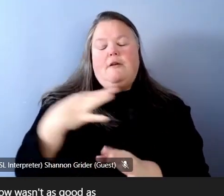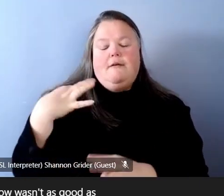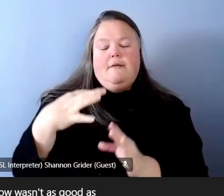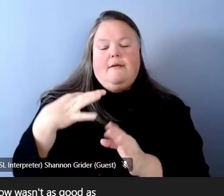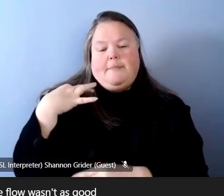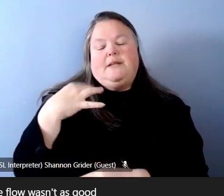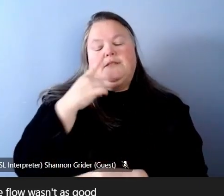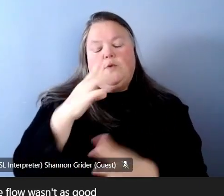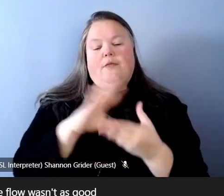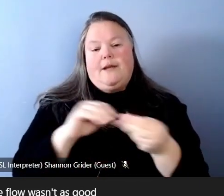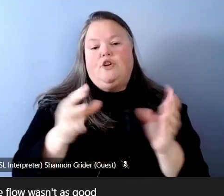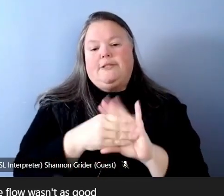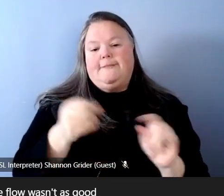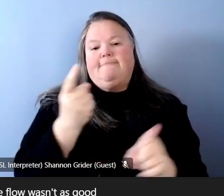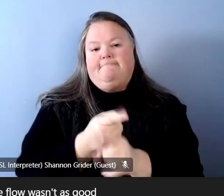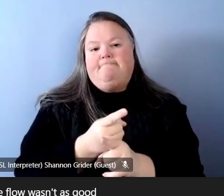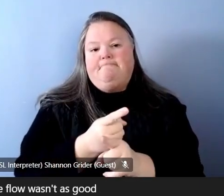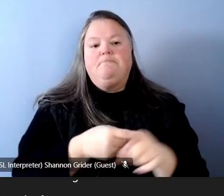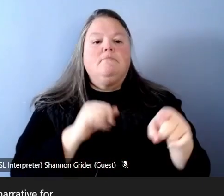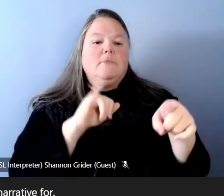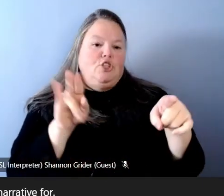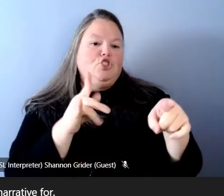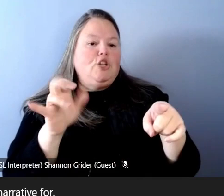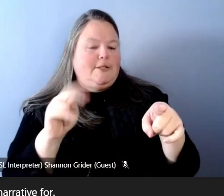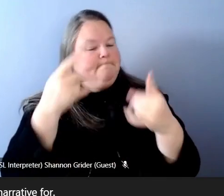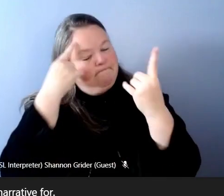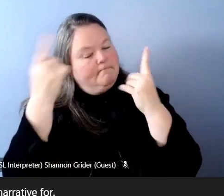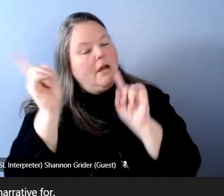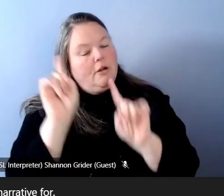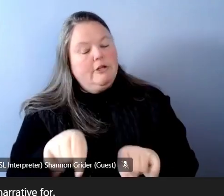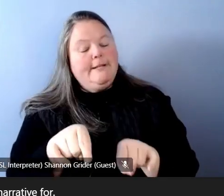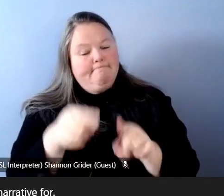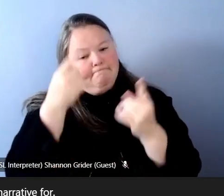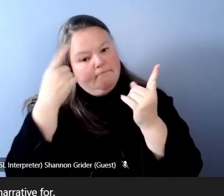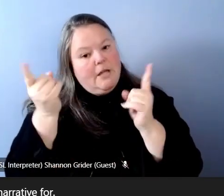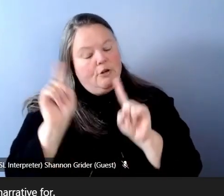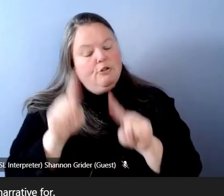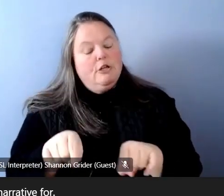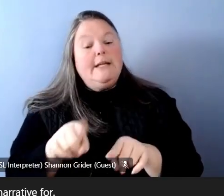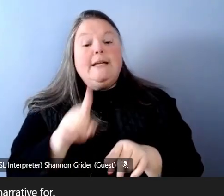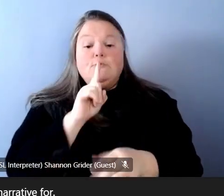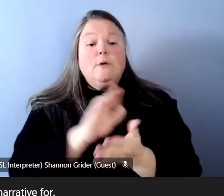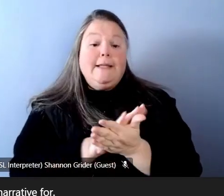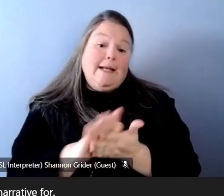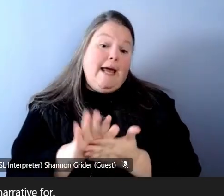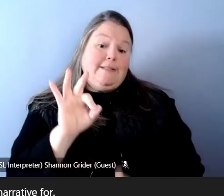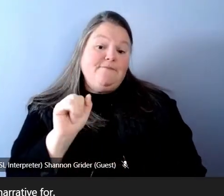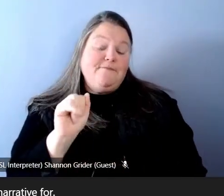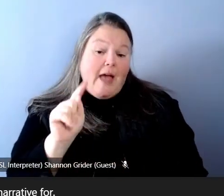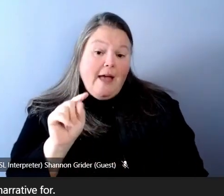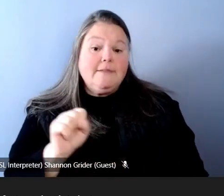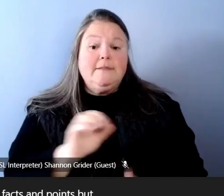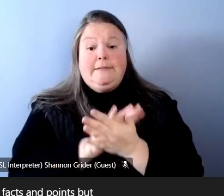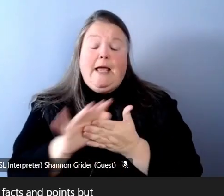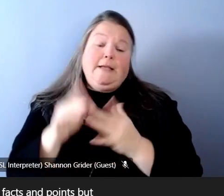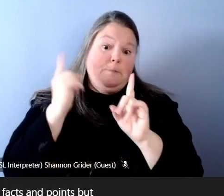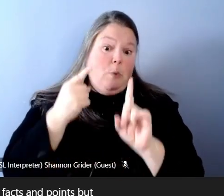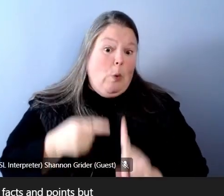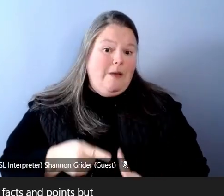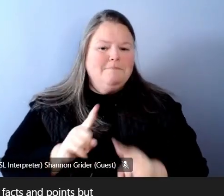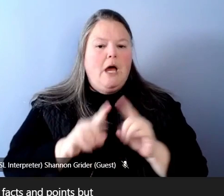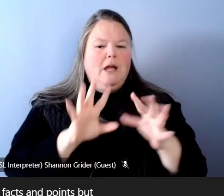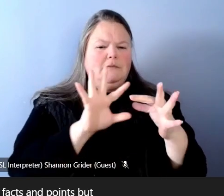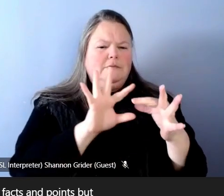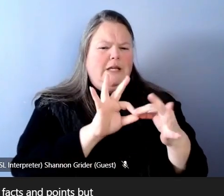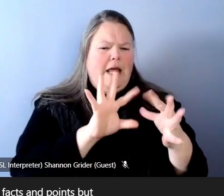part. I agree as well. It was like these really nice facts and points, but there was no like tie to